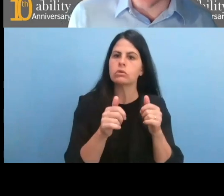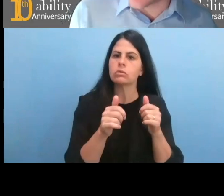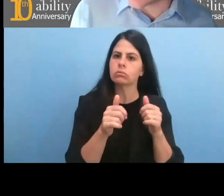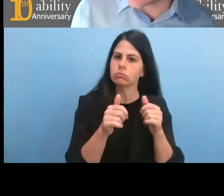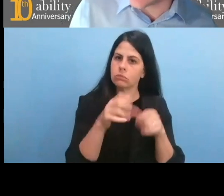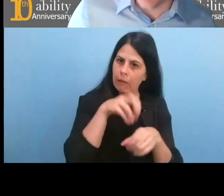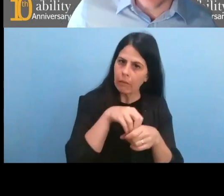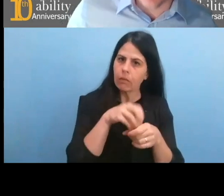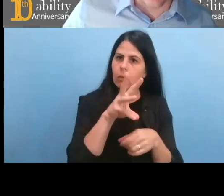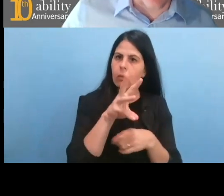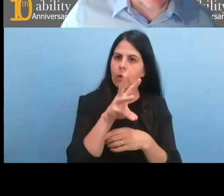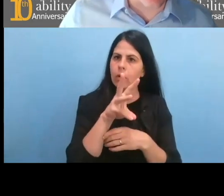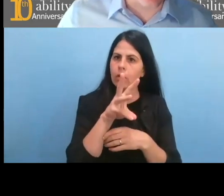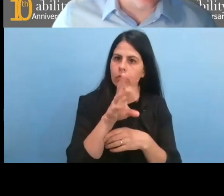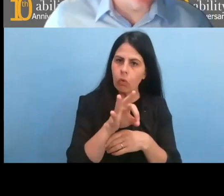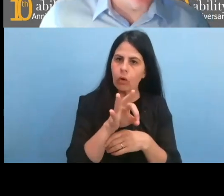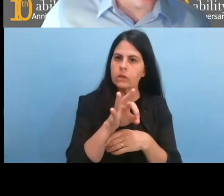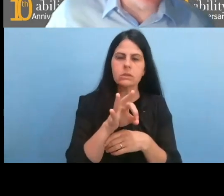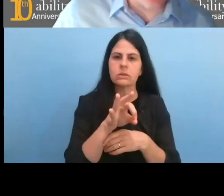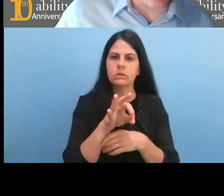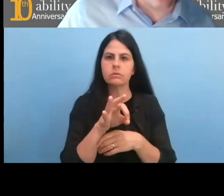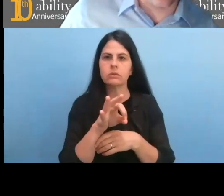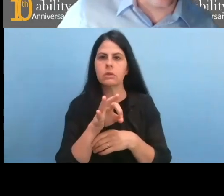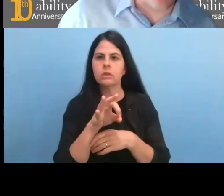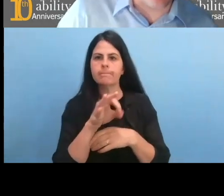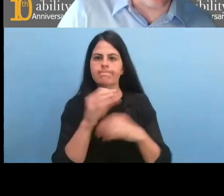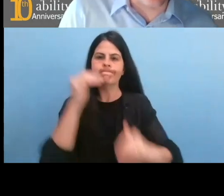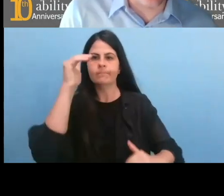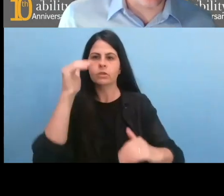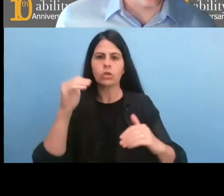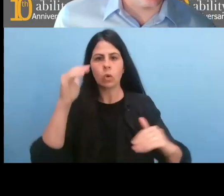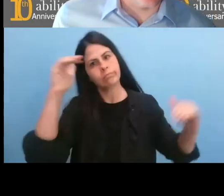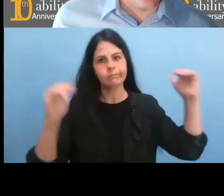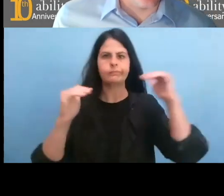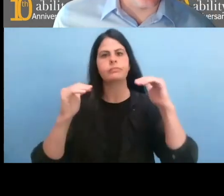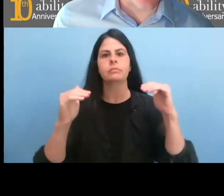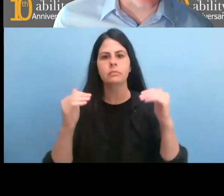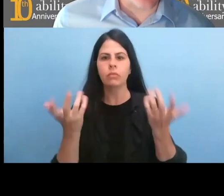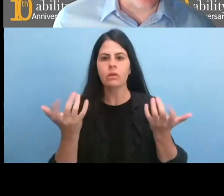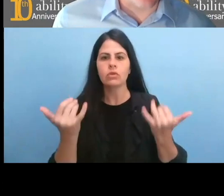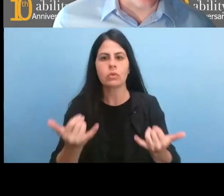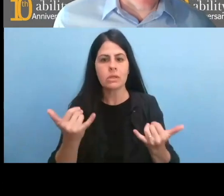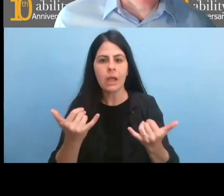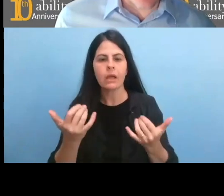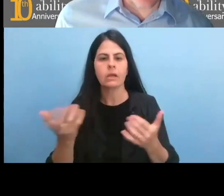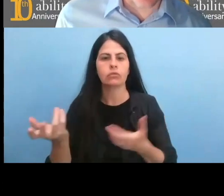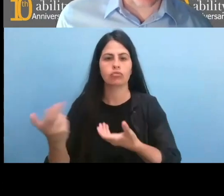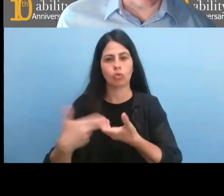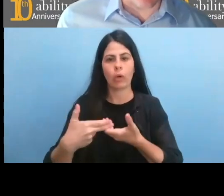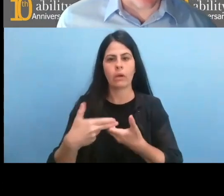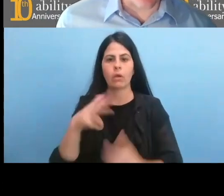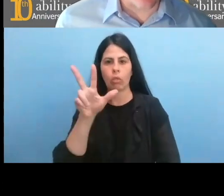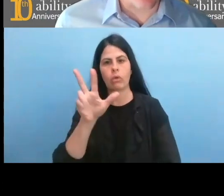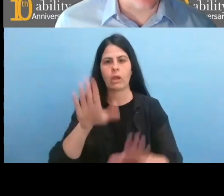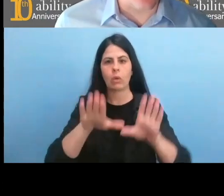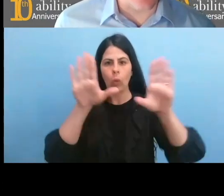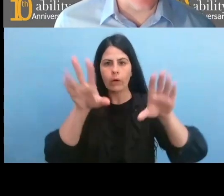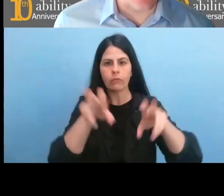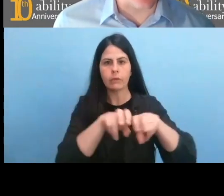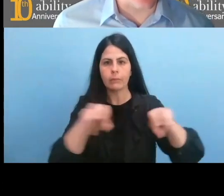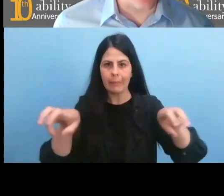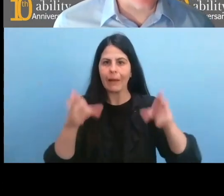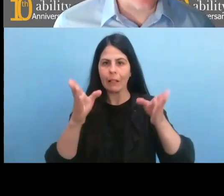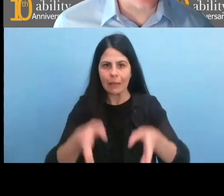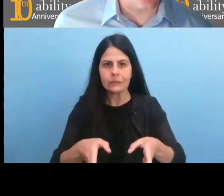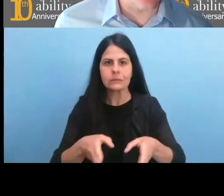are joined by three wonderful panelists: Jackie Ann Senz Blair, who is